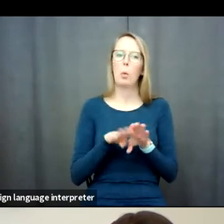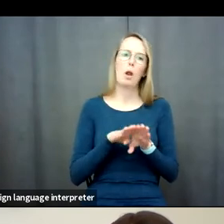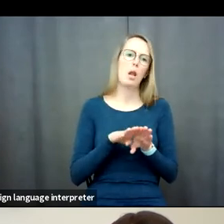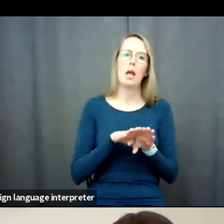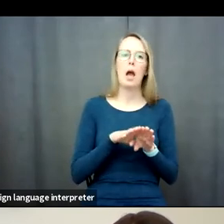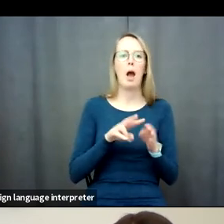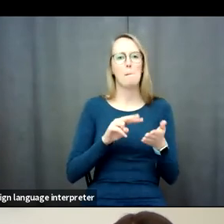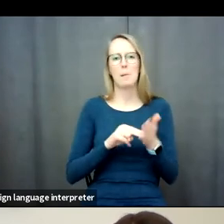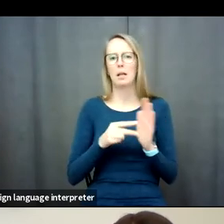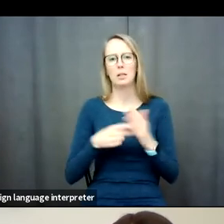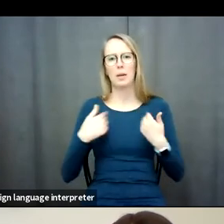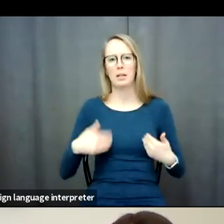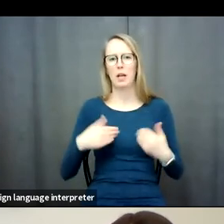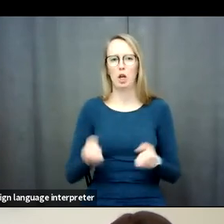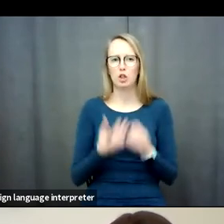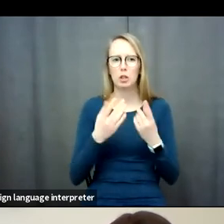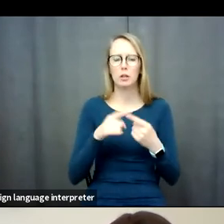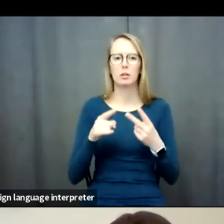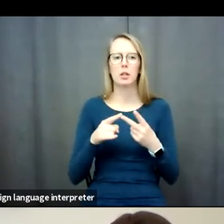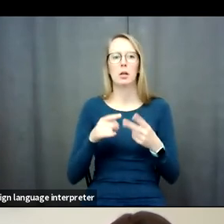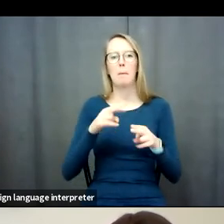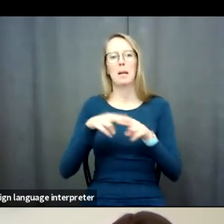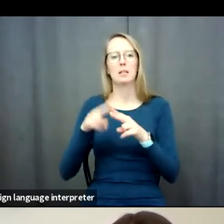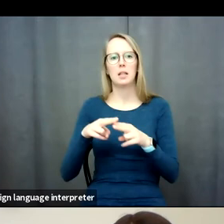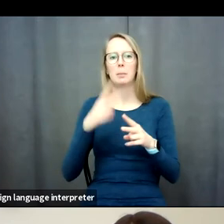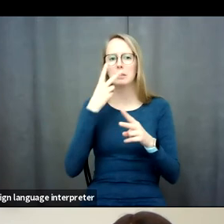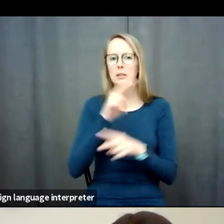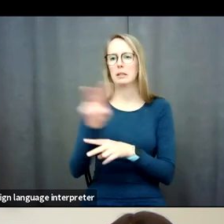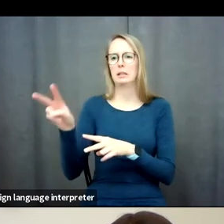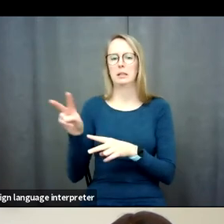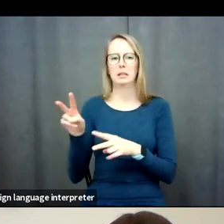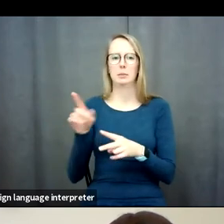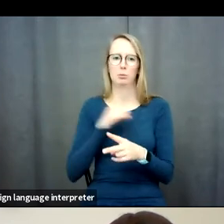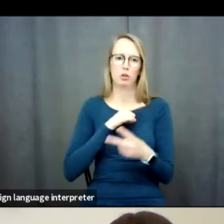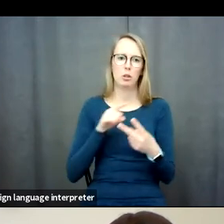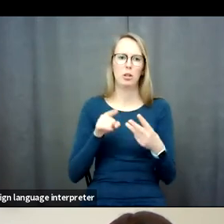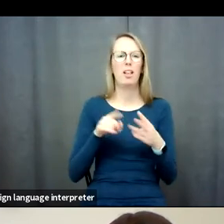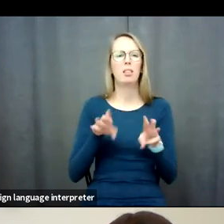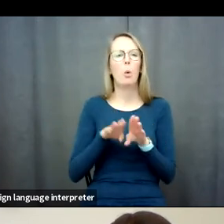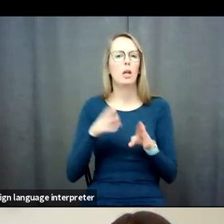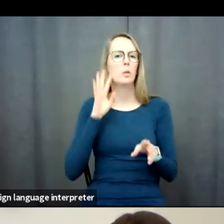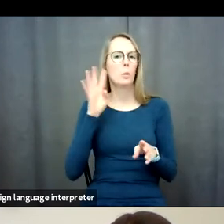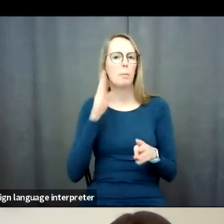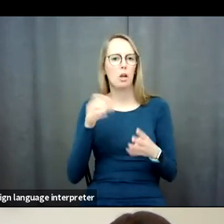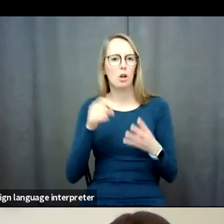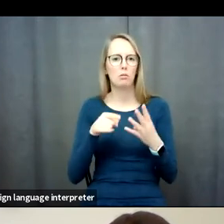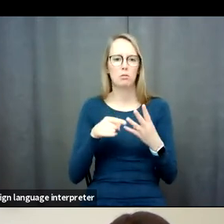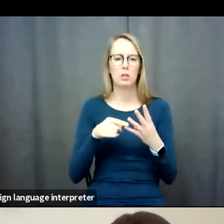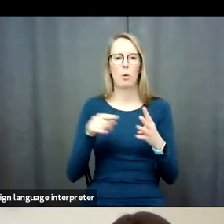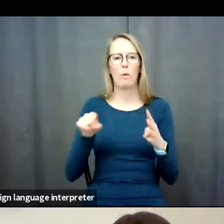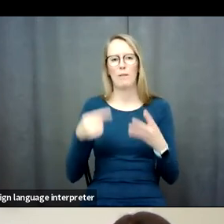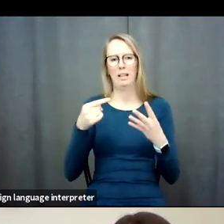solutions, places with high visibility, poor sound environment, conflicts at